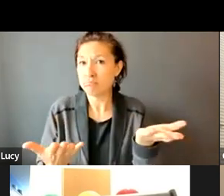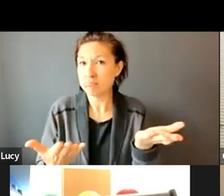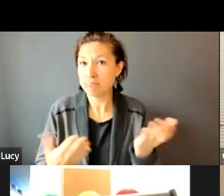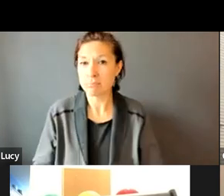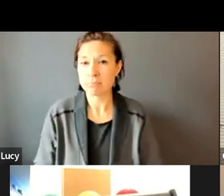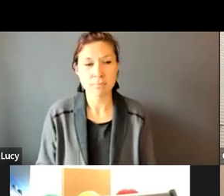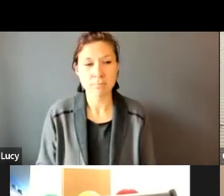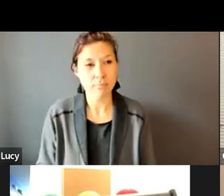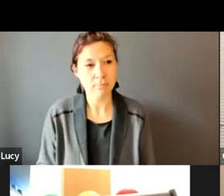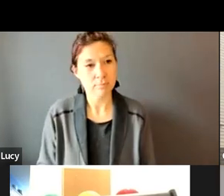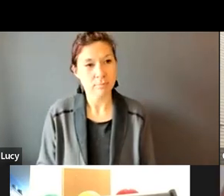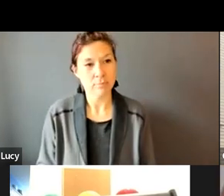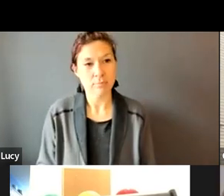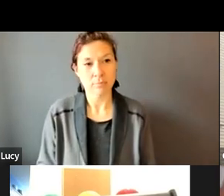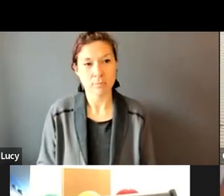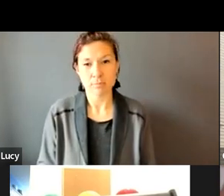a